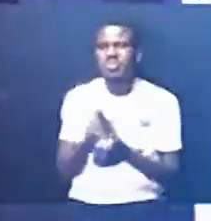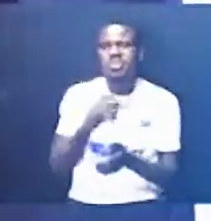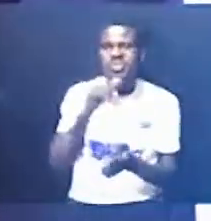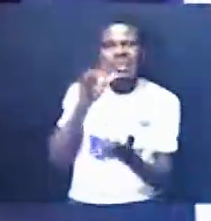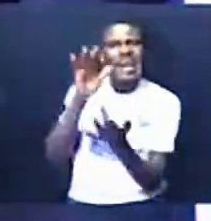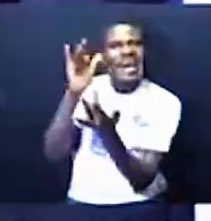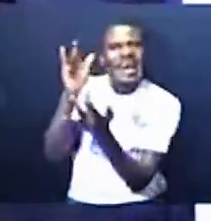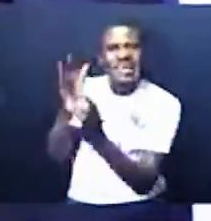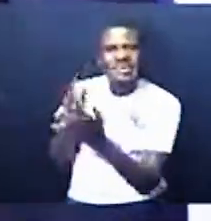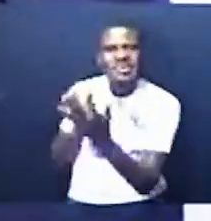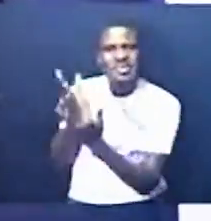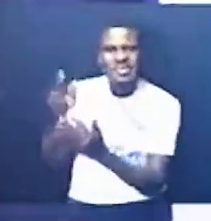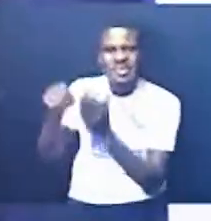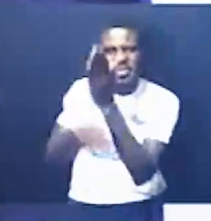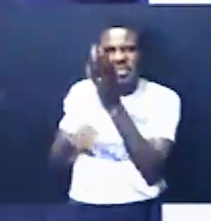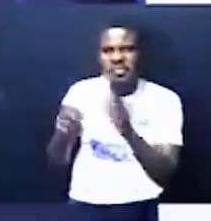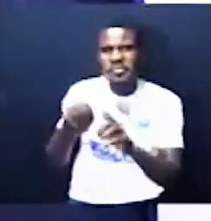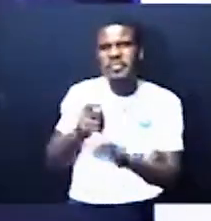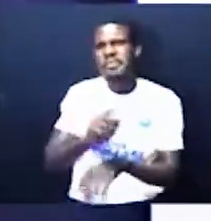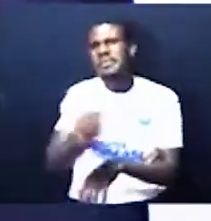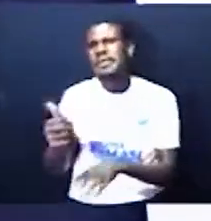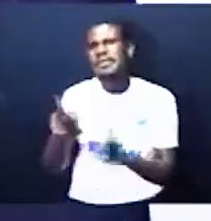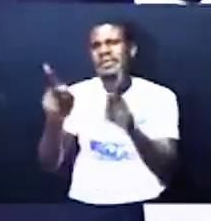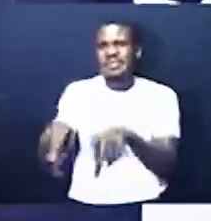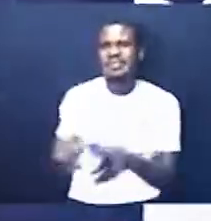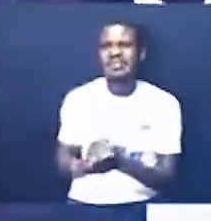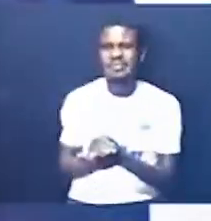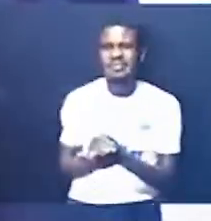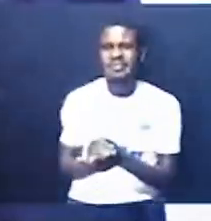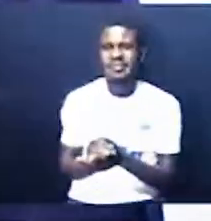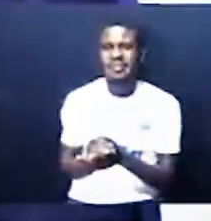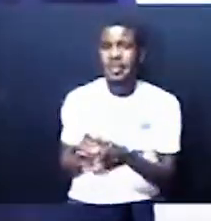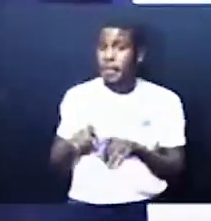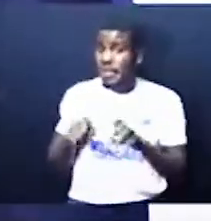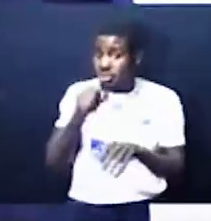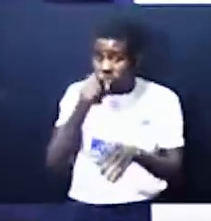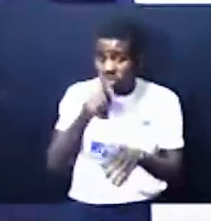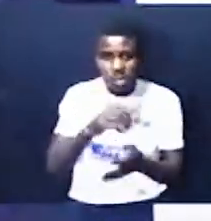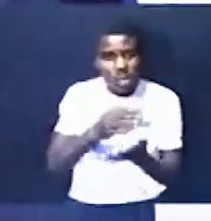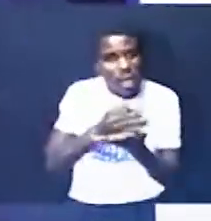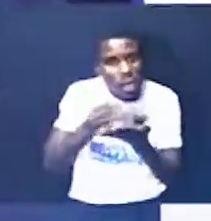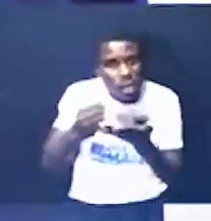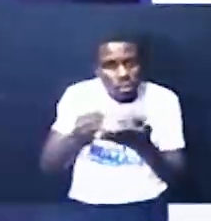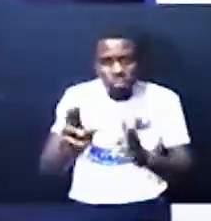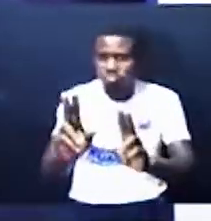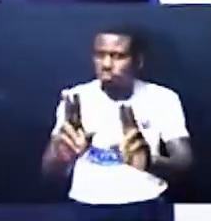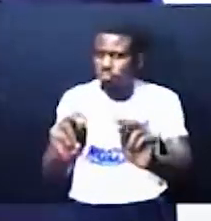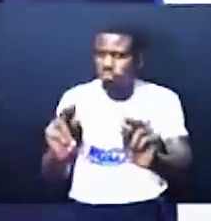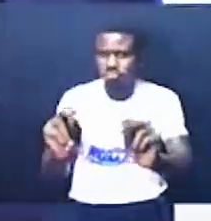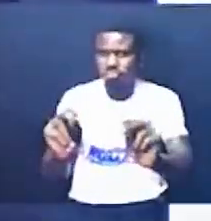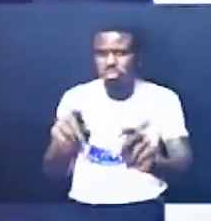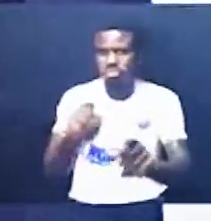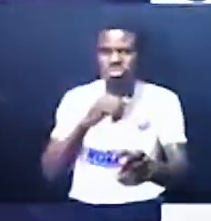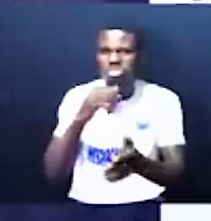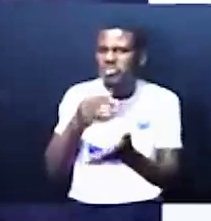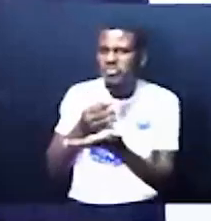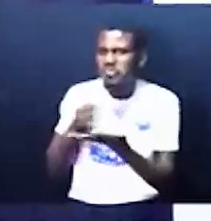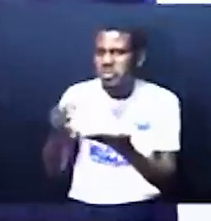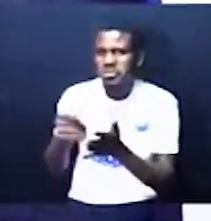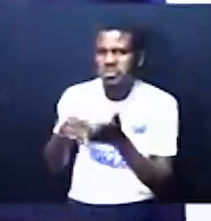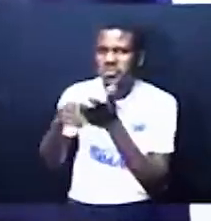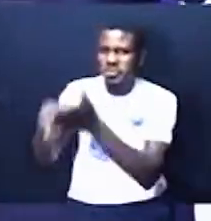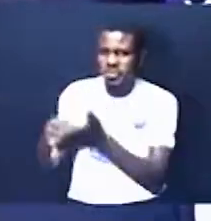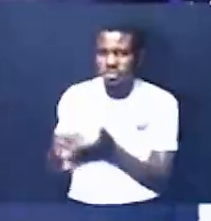expect righteousness from the other person. But don't fail to give it. It is